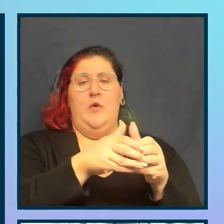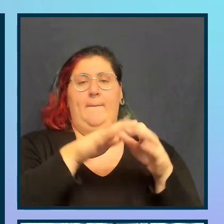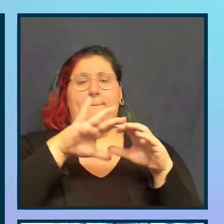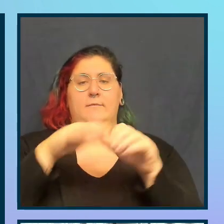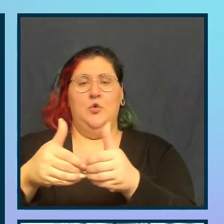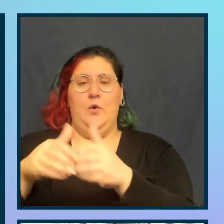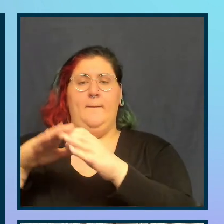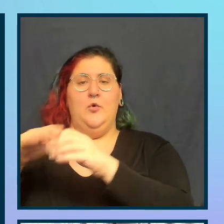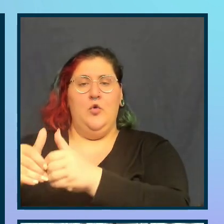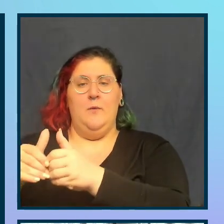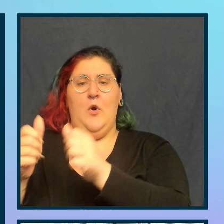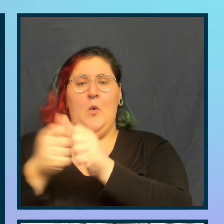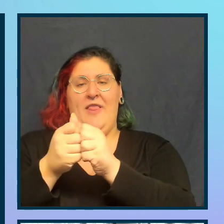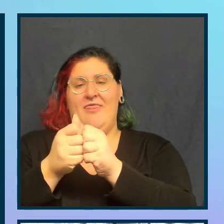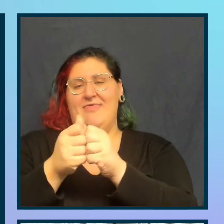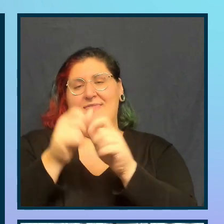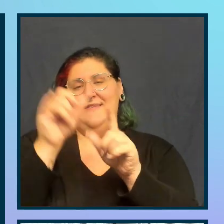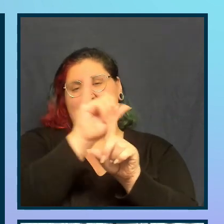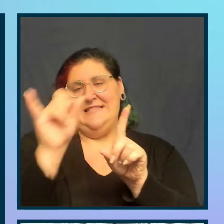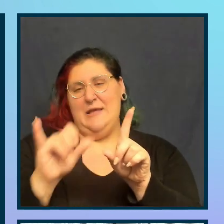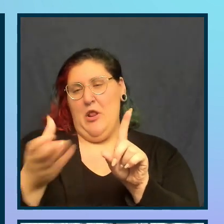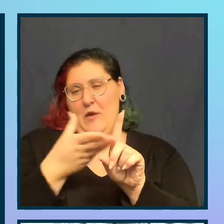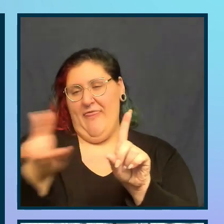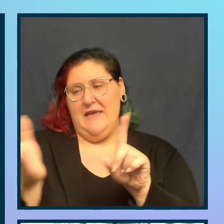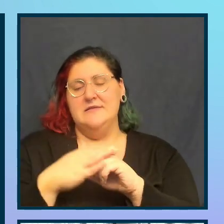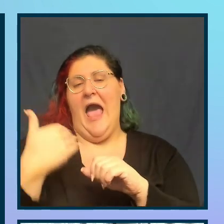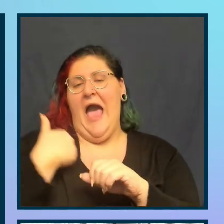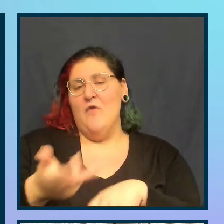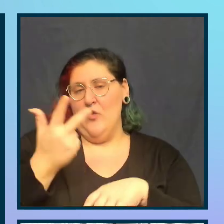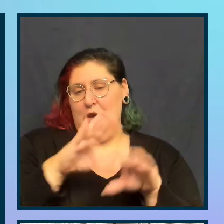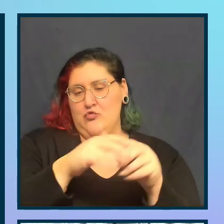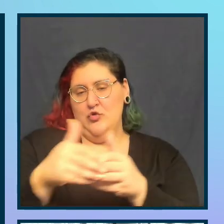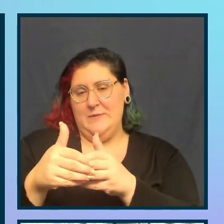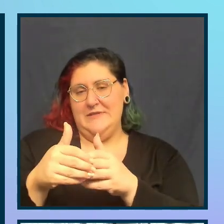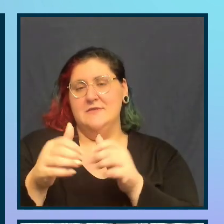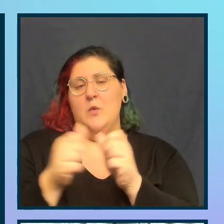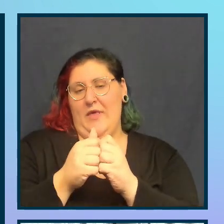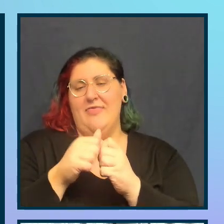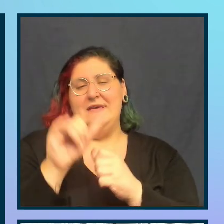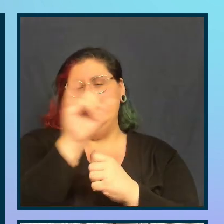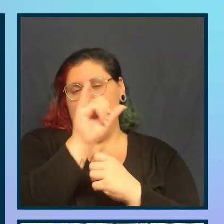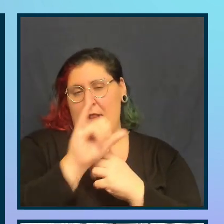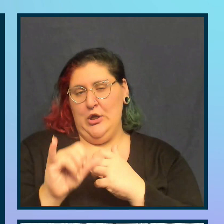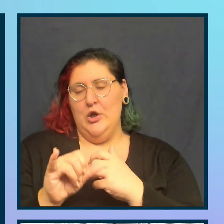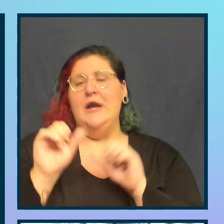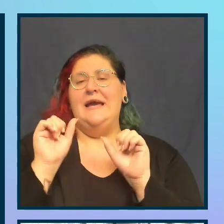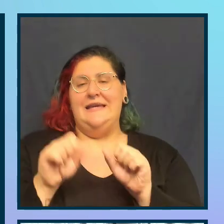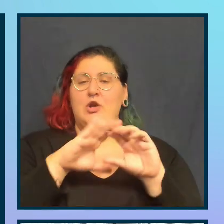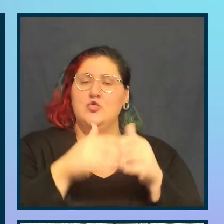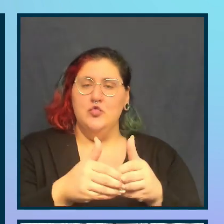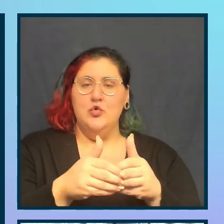three groups of similar elements. You can also group them by role or select no